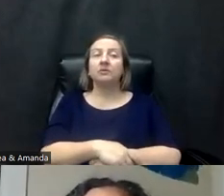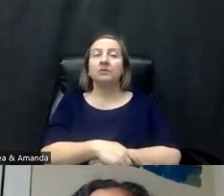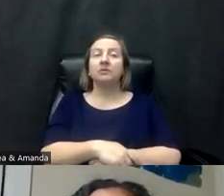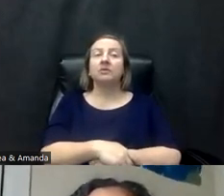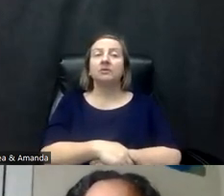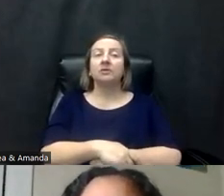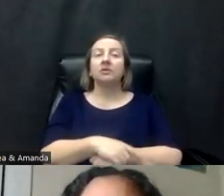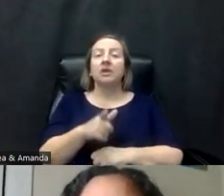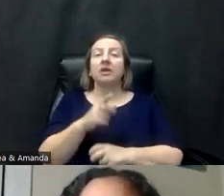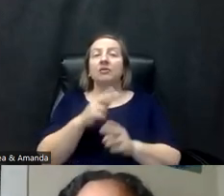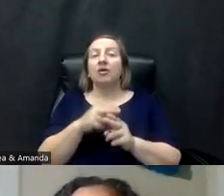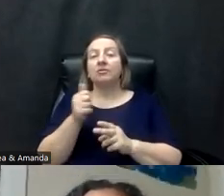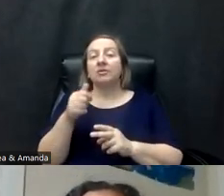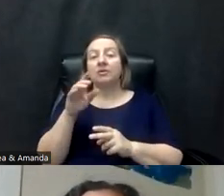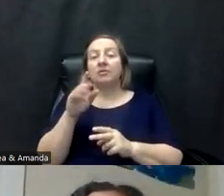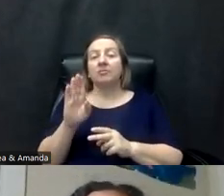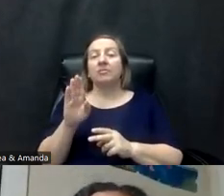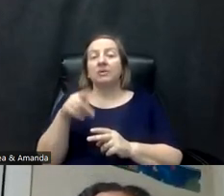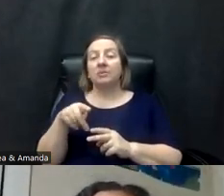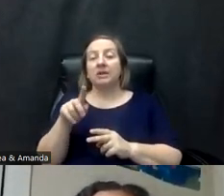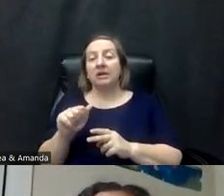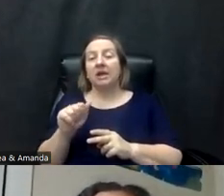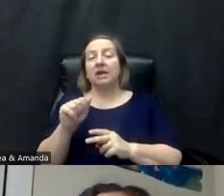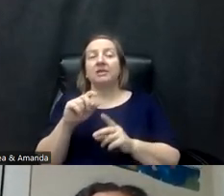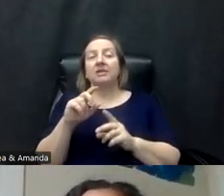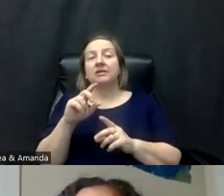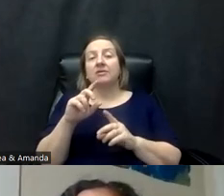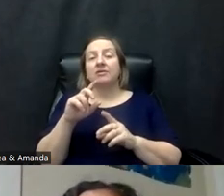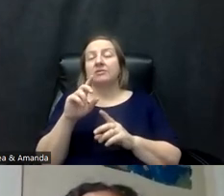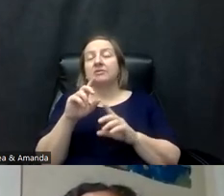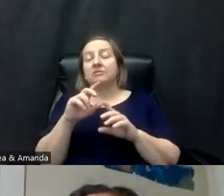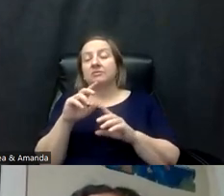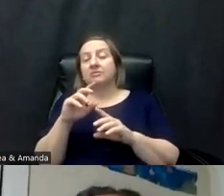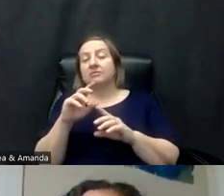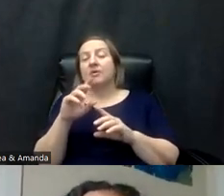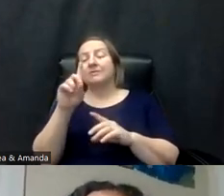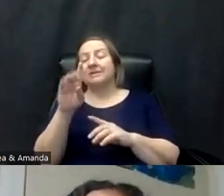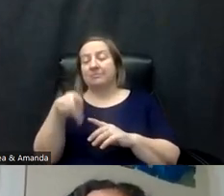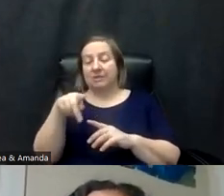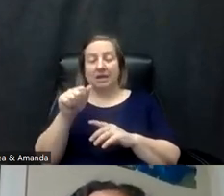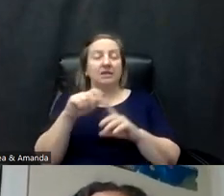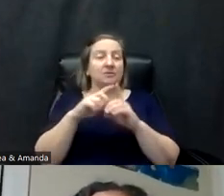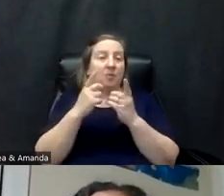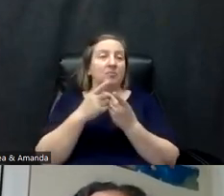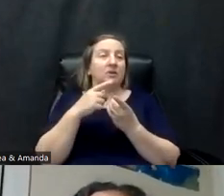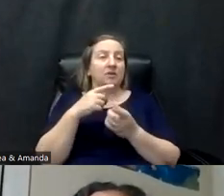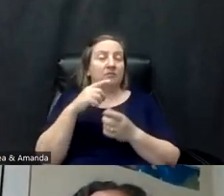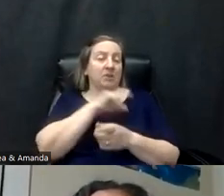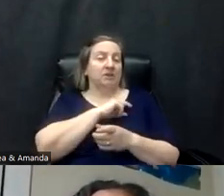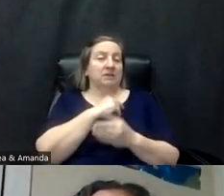they refer to themselves as DPA, the Department of Police Accountability. The DPA's mediators are unpaid volunteers that